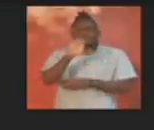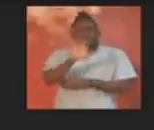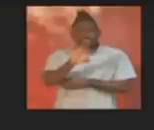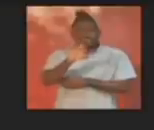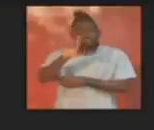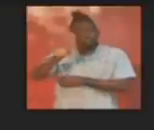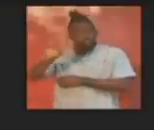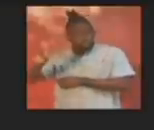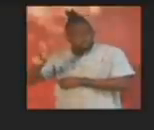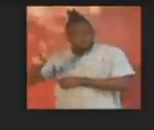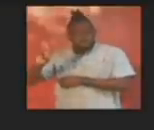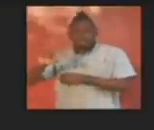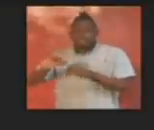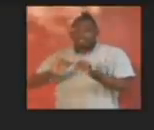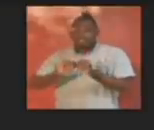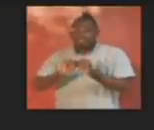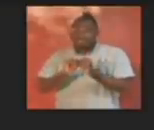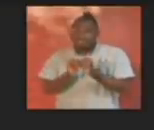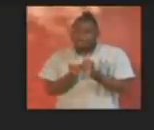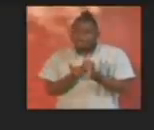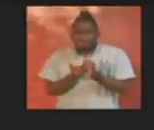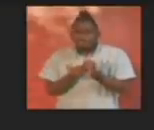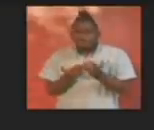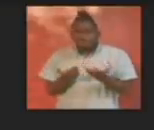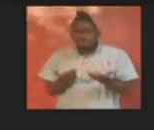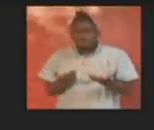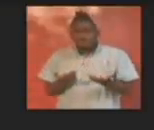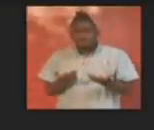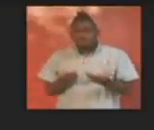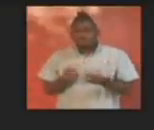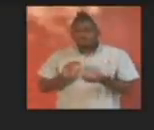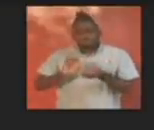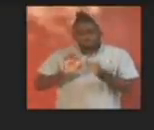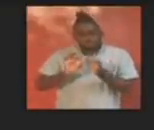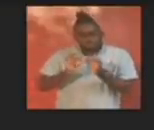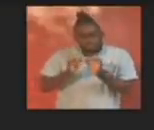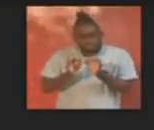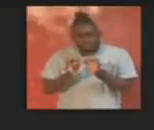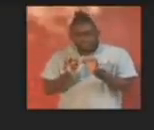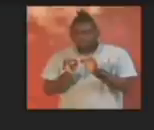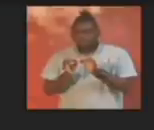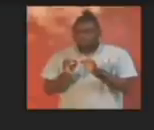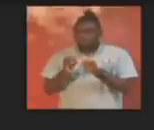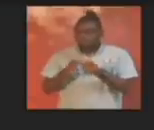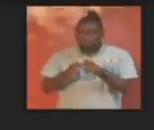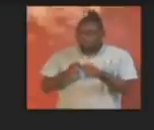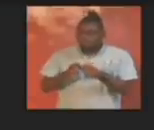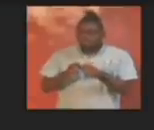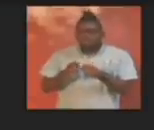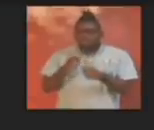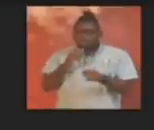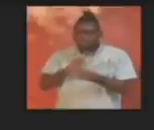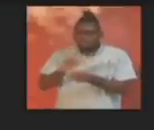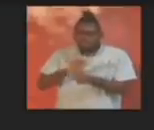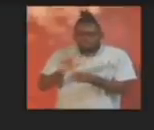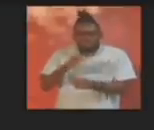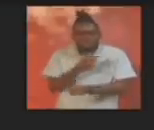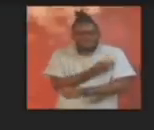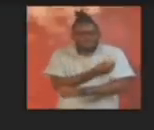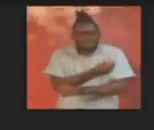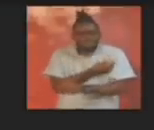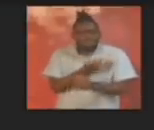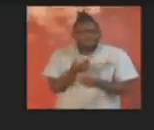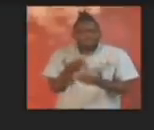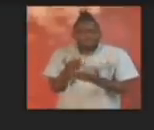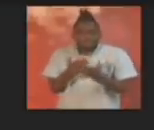you deal with this lack of supply? The fact is, it's like we are, you know, these countries are fighting